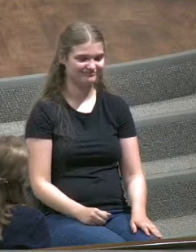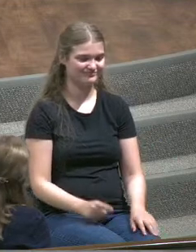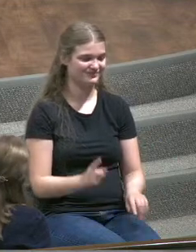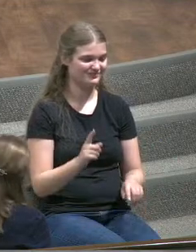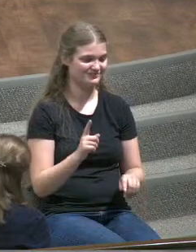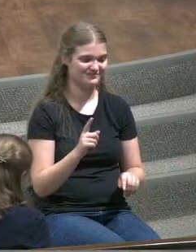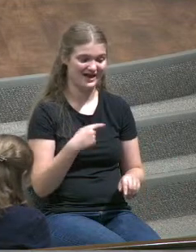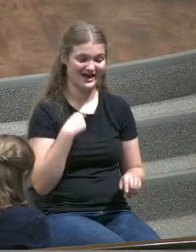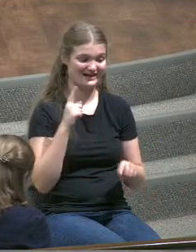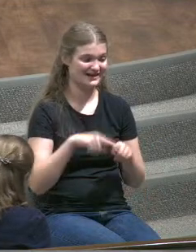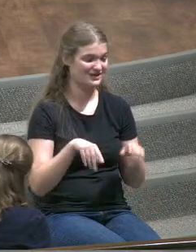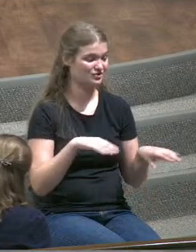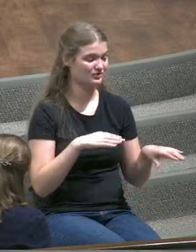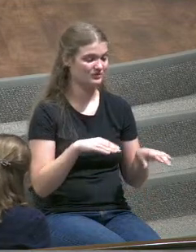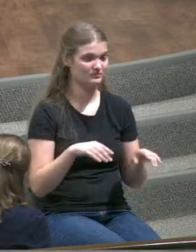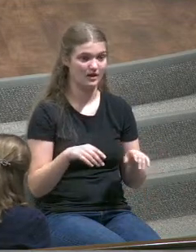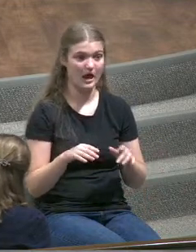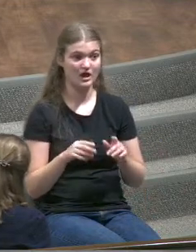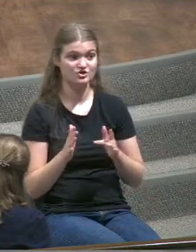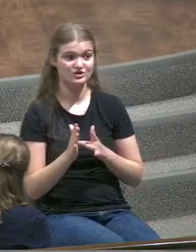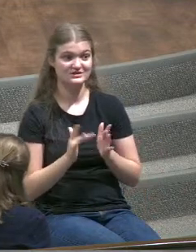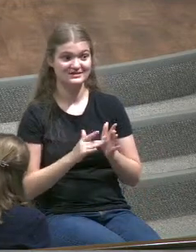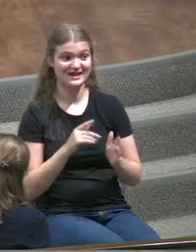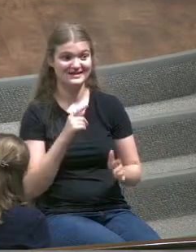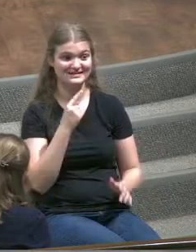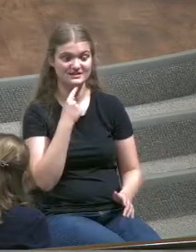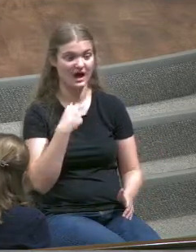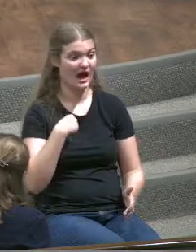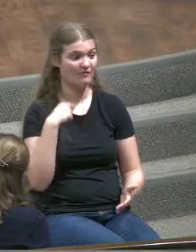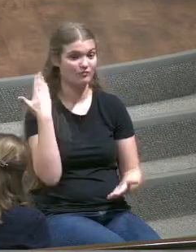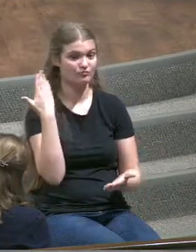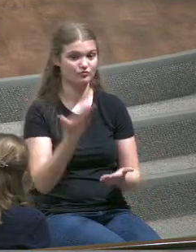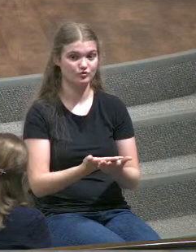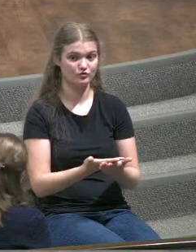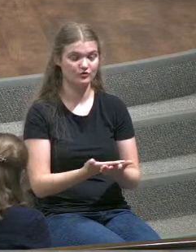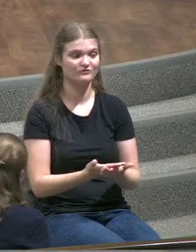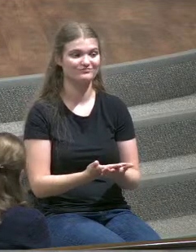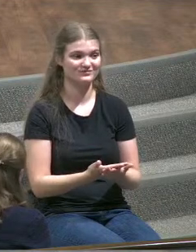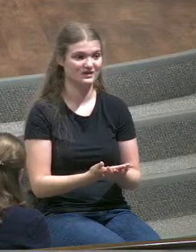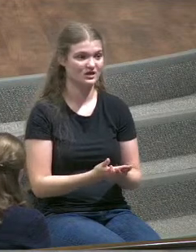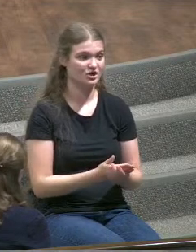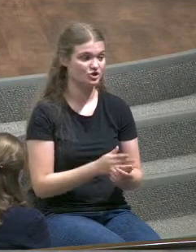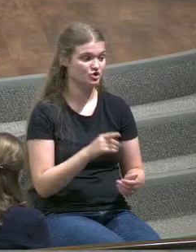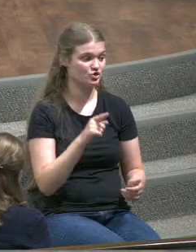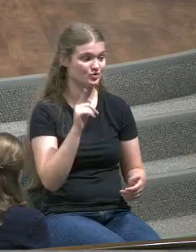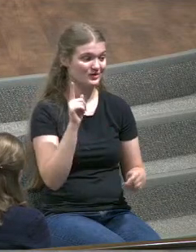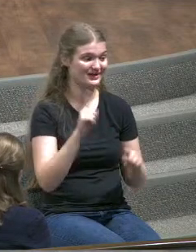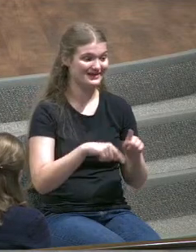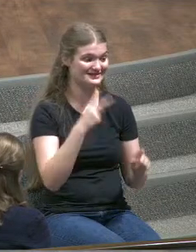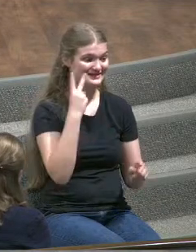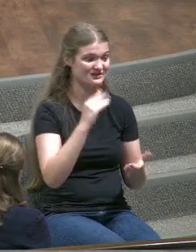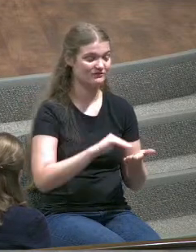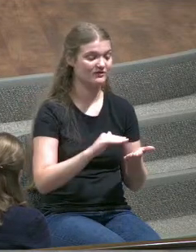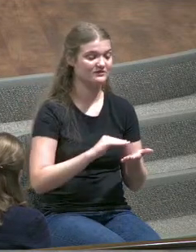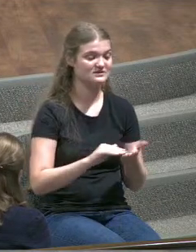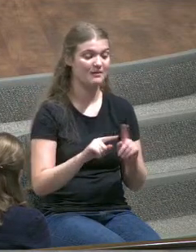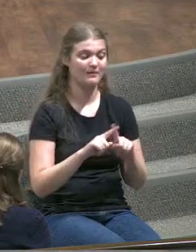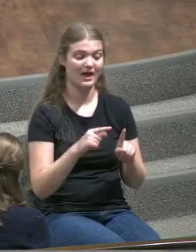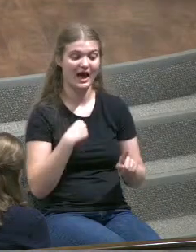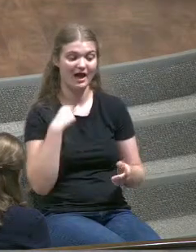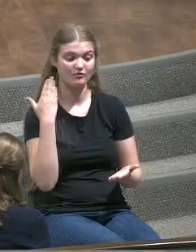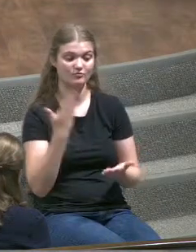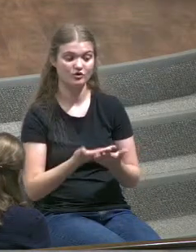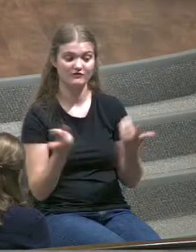But what Jesus is doing is he's saying, I'm going to prove to you that what you couldn't see actually happened and that I have the authority to do